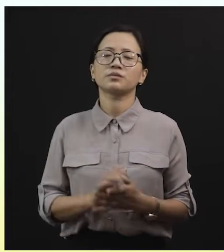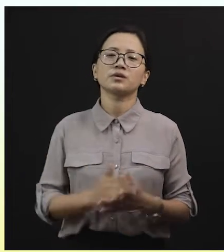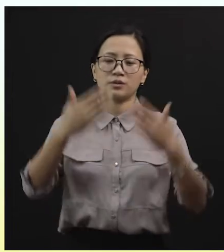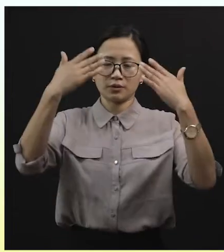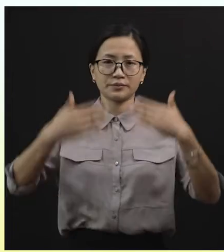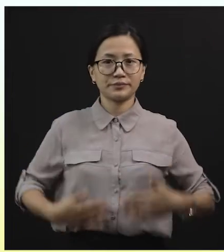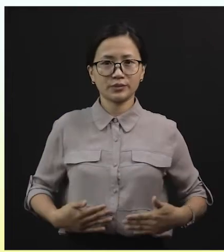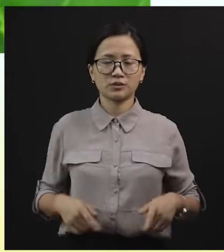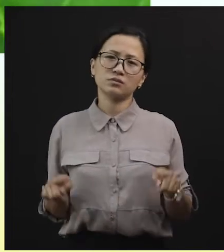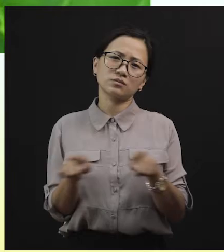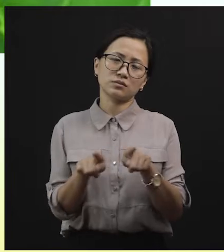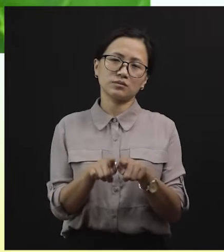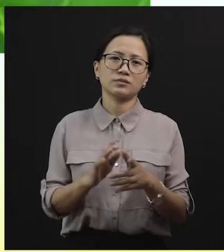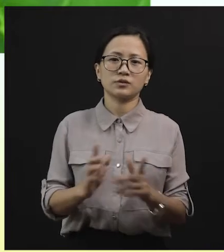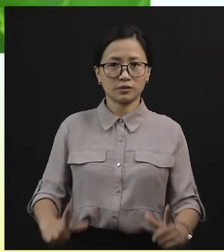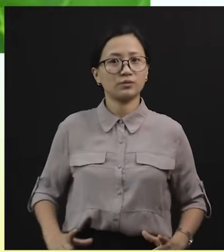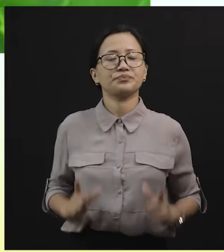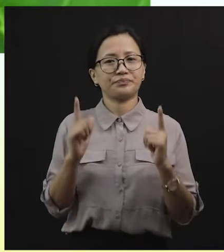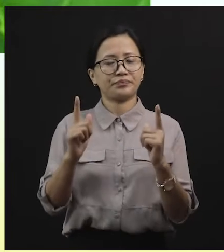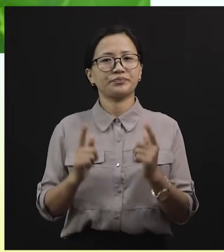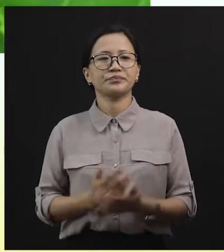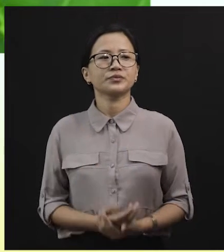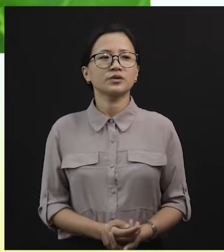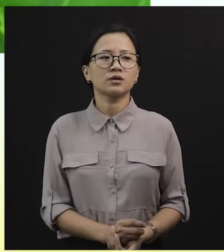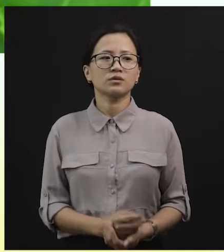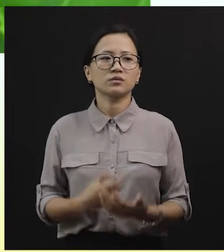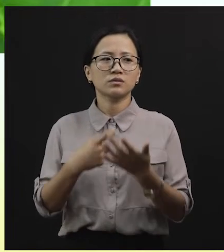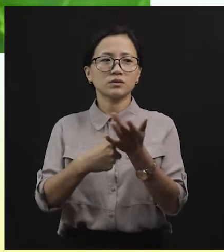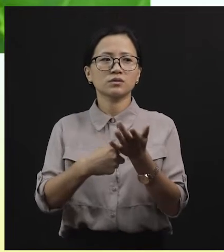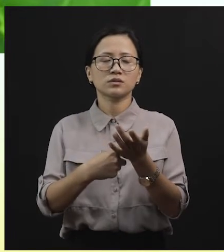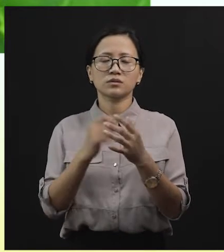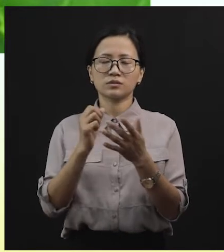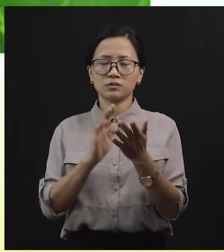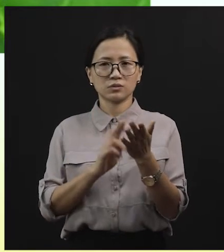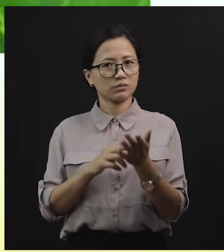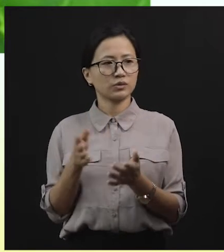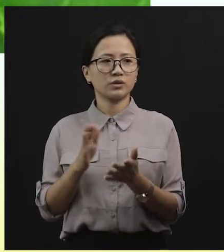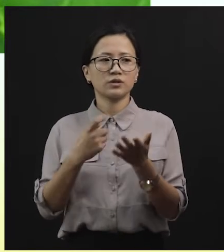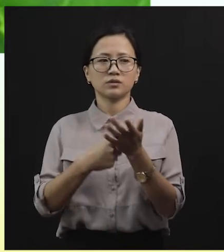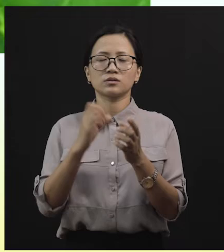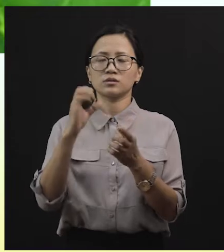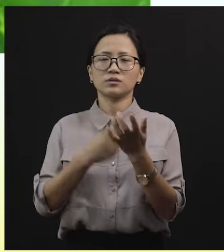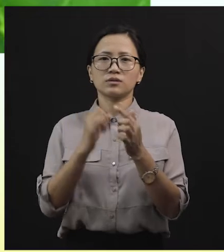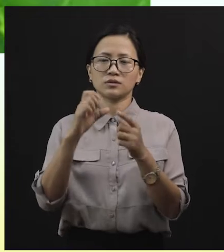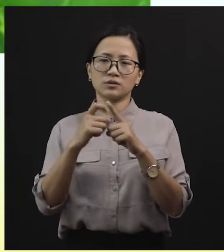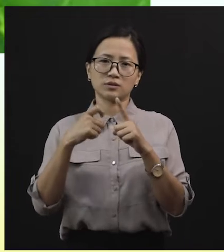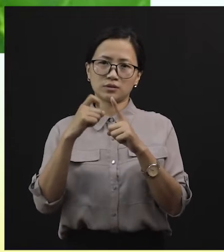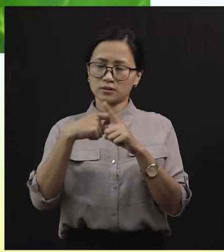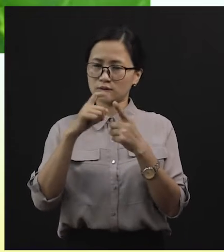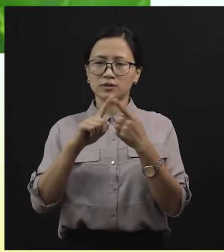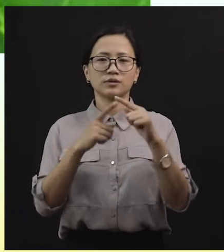not hurt any living beings. Now, nor cricket chirping cheerily. What is a